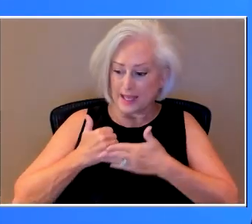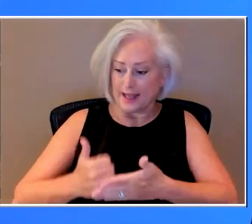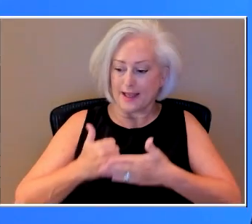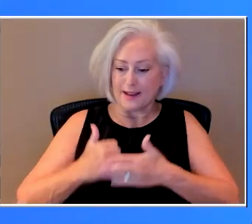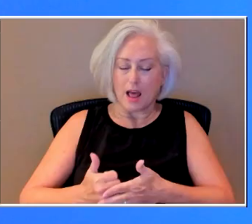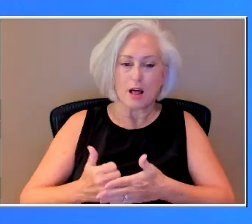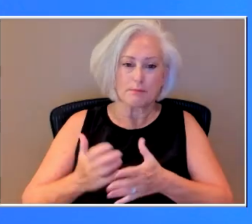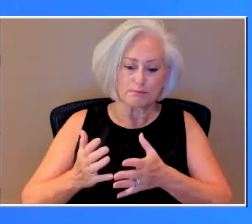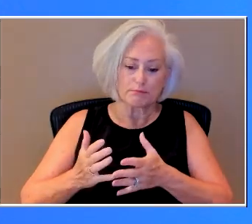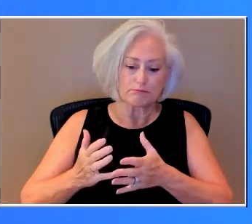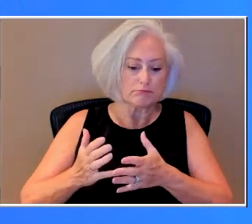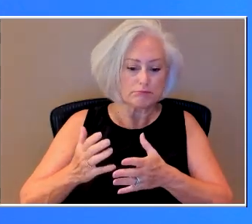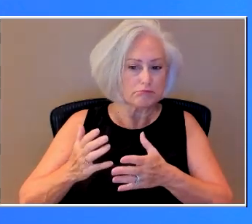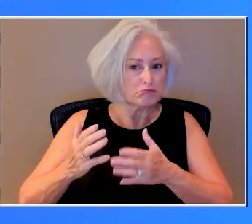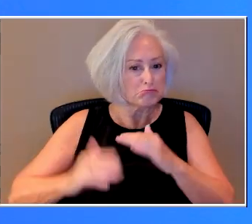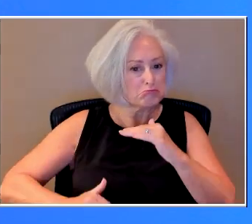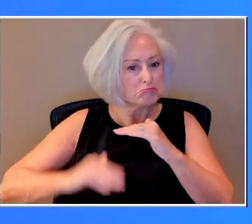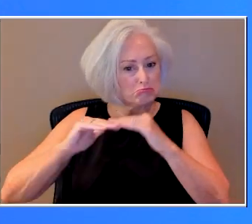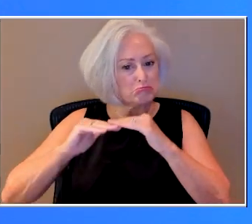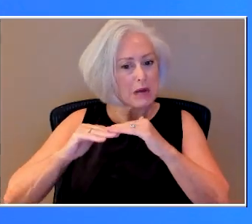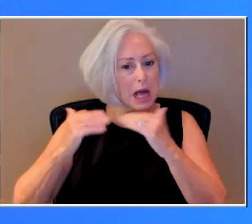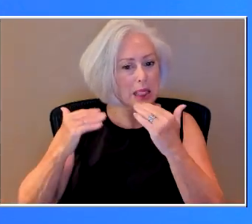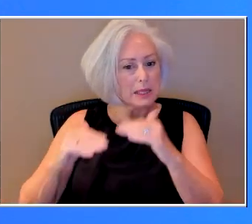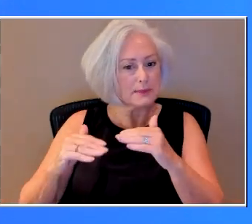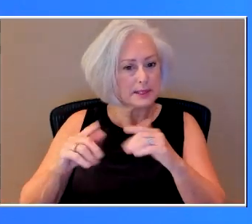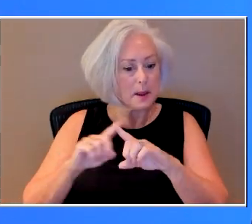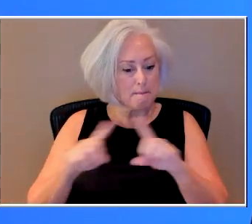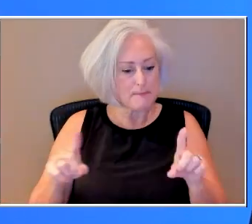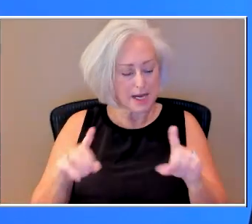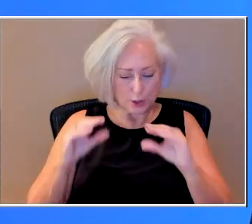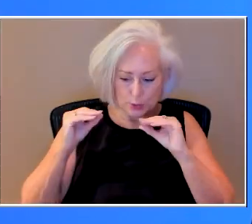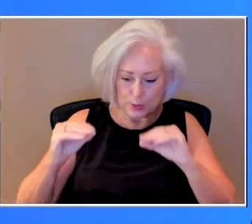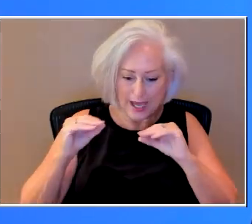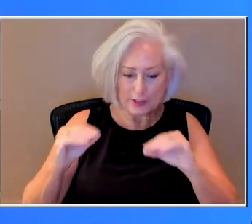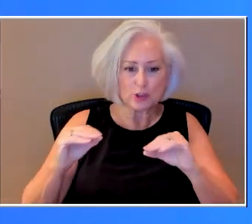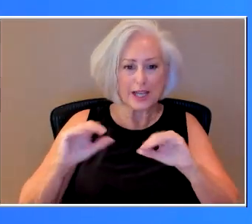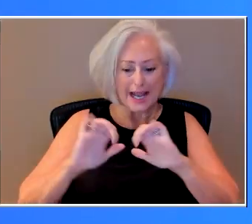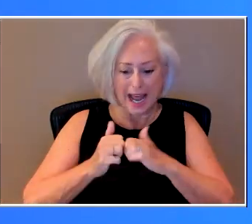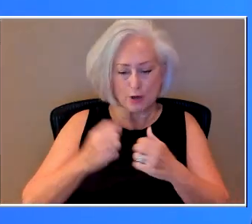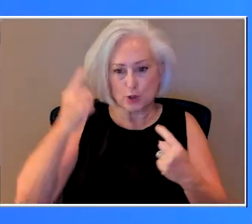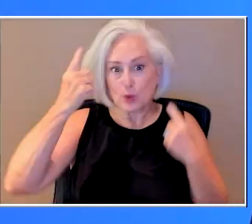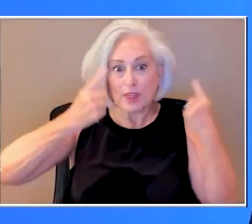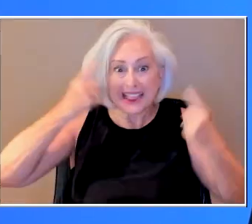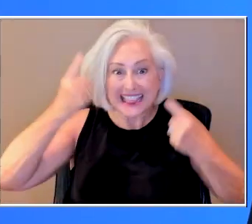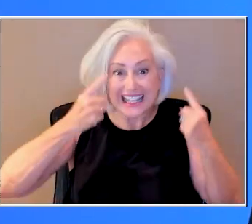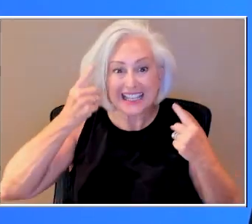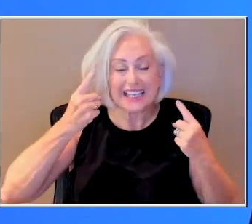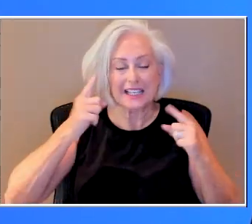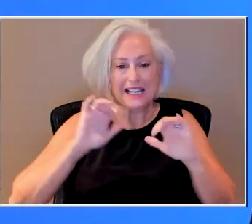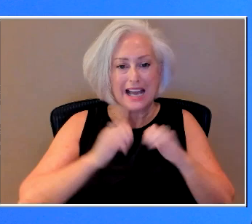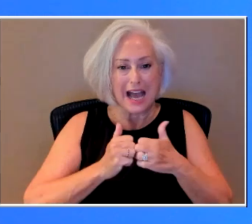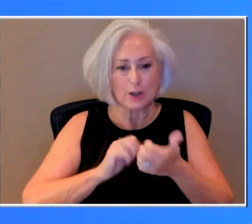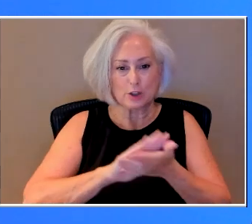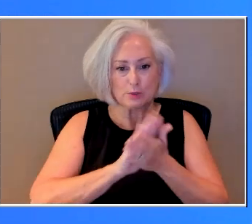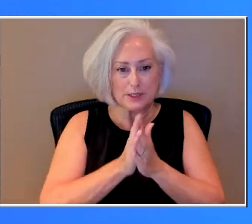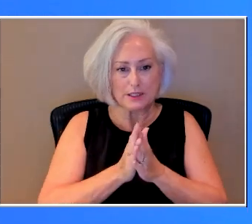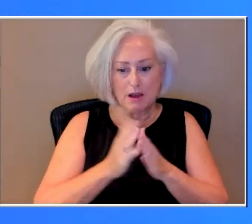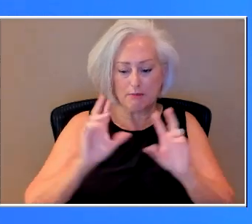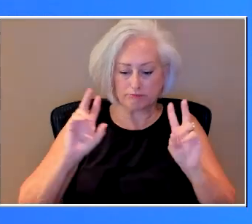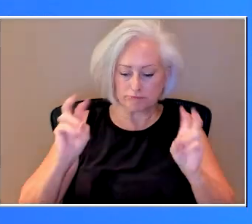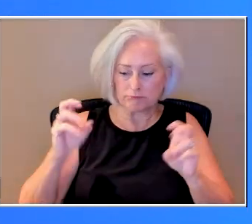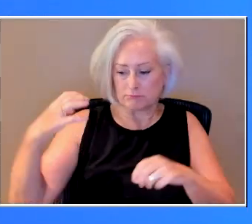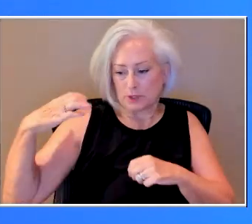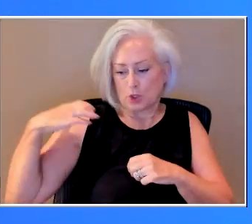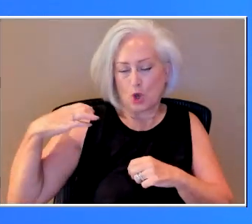educate him on how to just think and be a coach on the field. Those are things